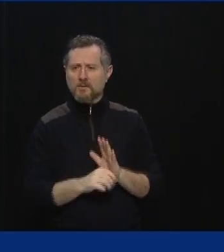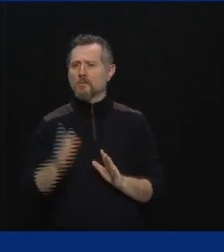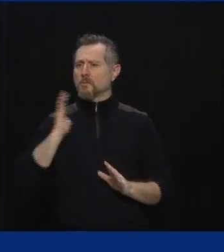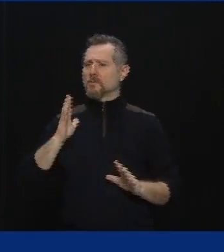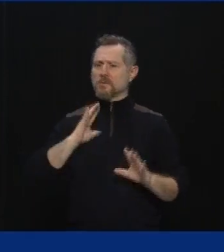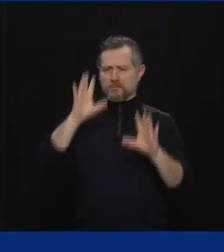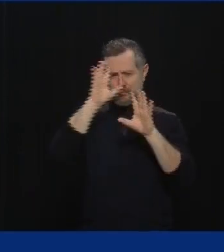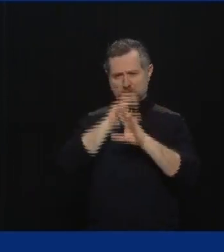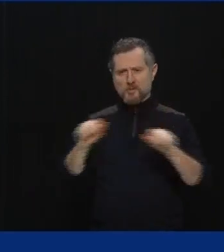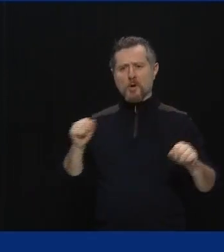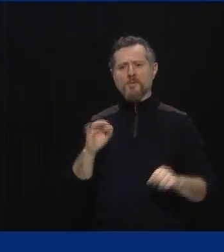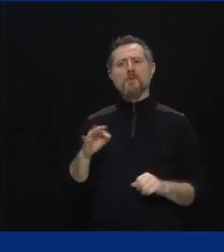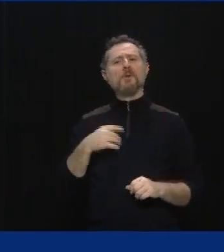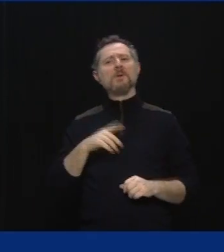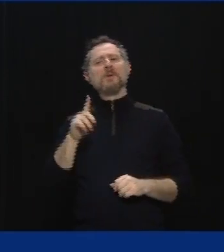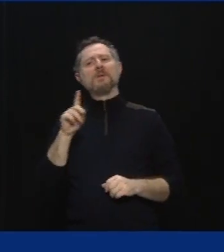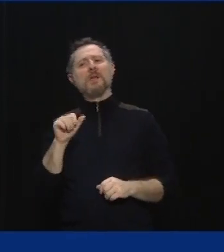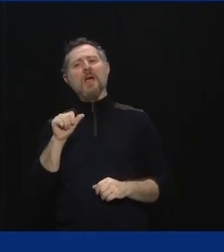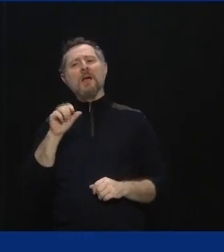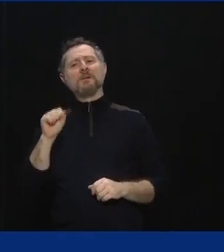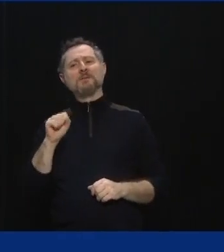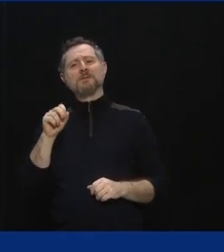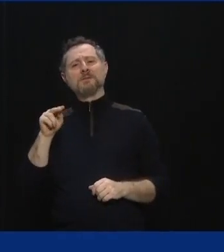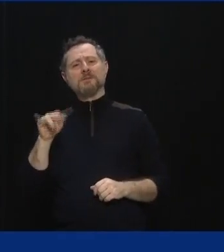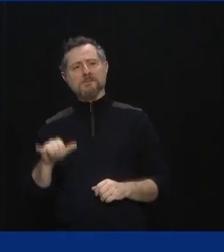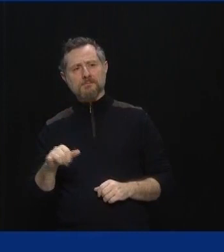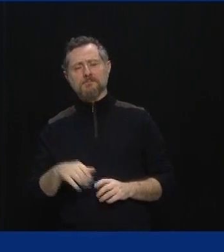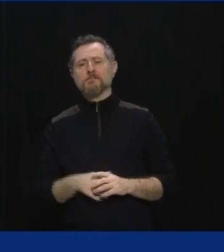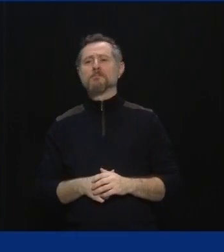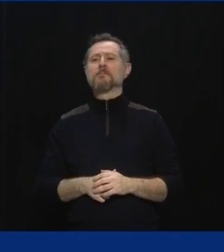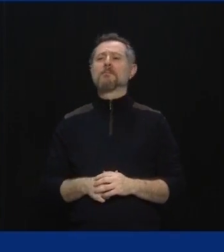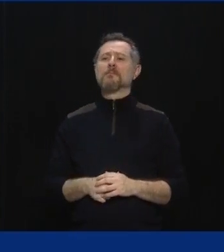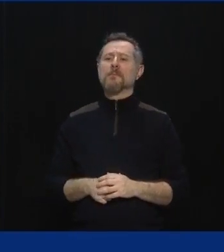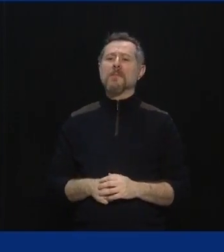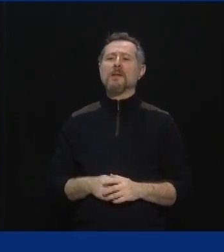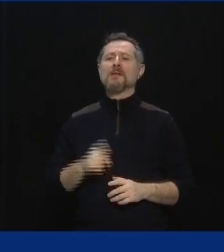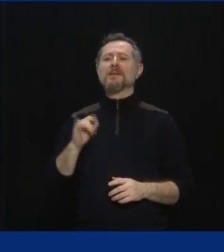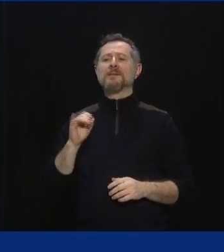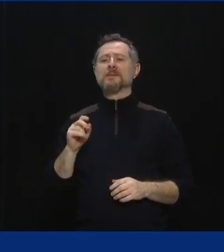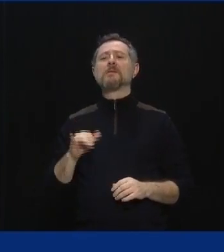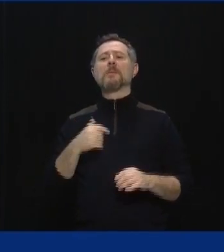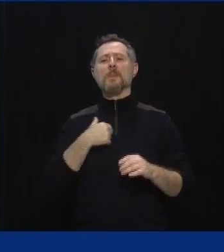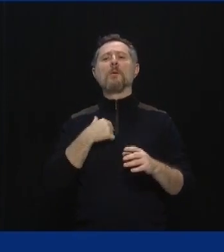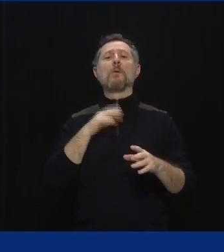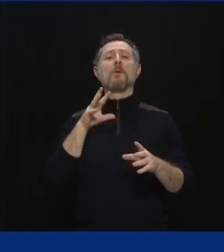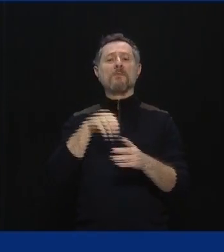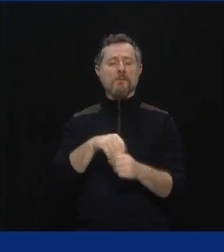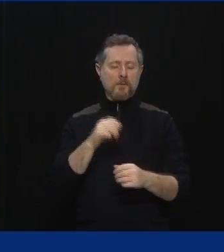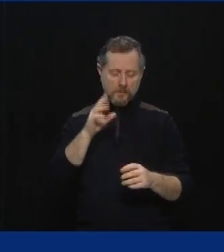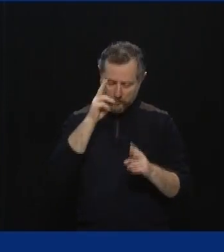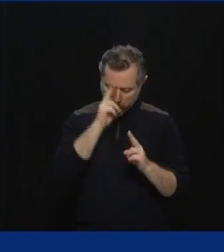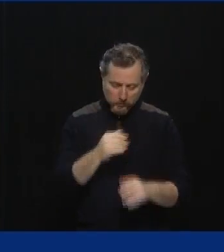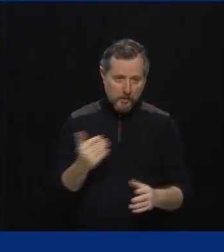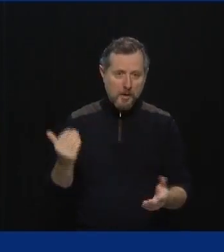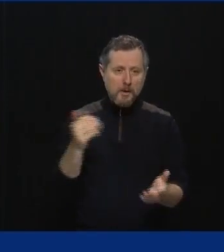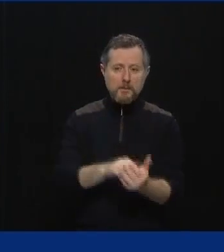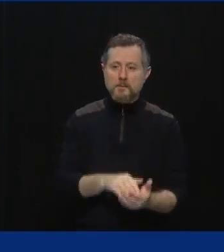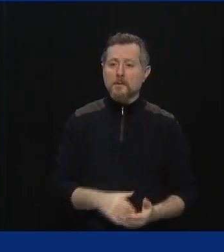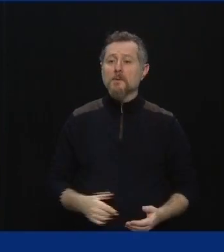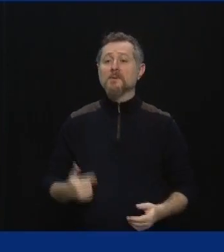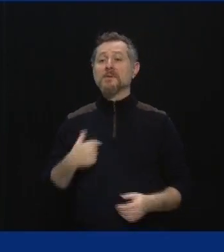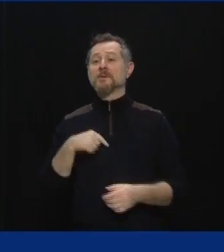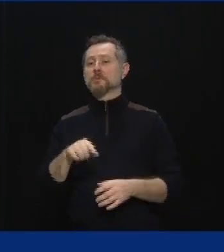CEO of DASNY. I am honored to collaborate with you again, this time on the